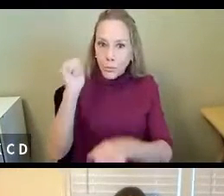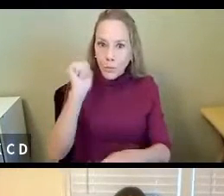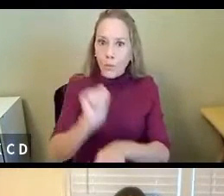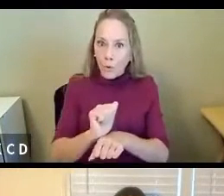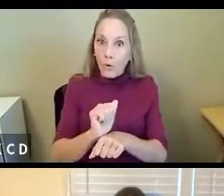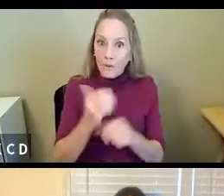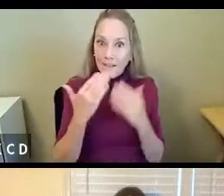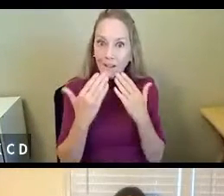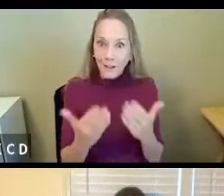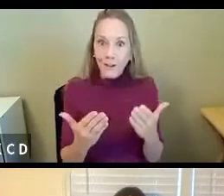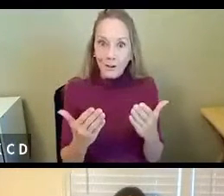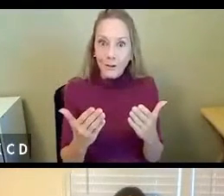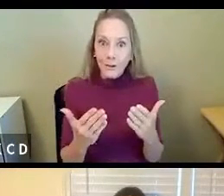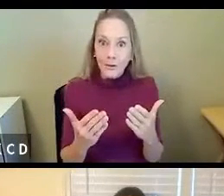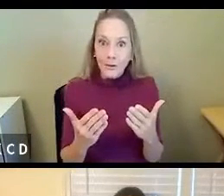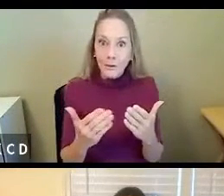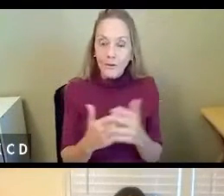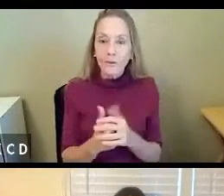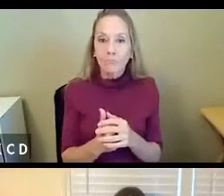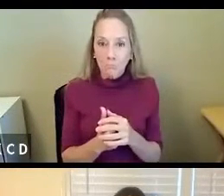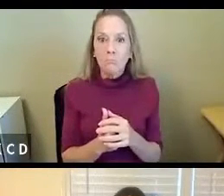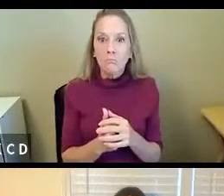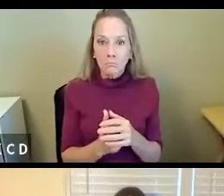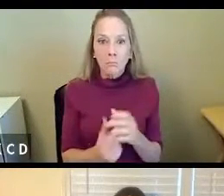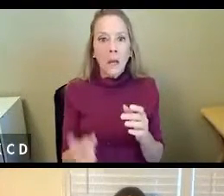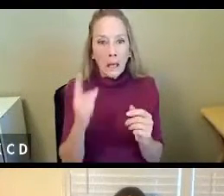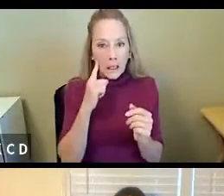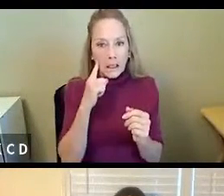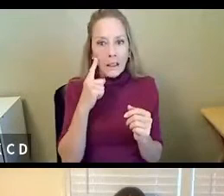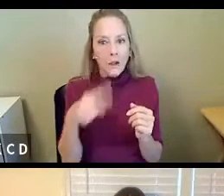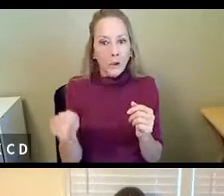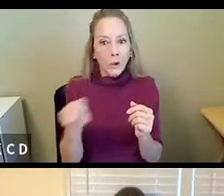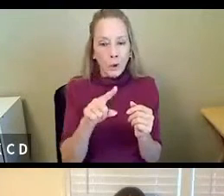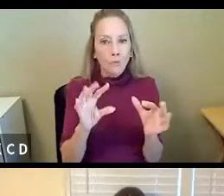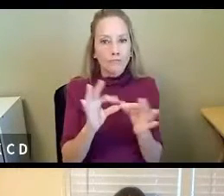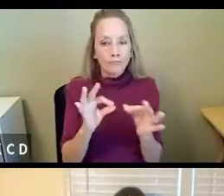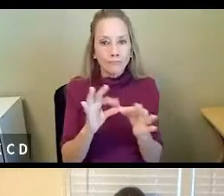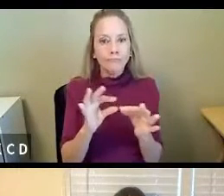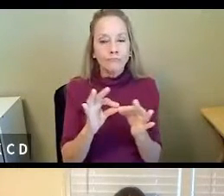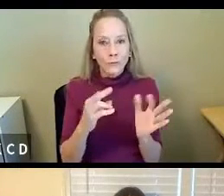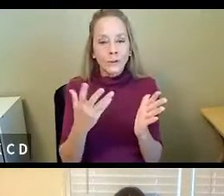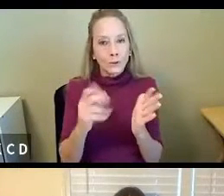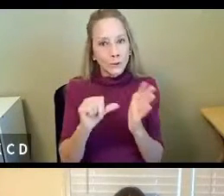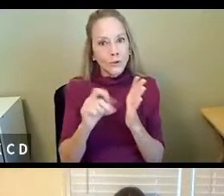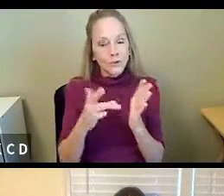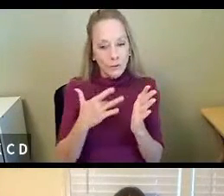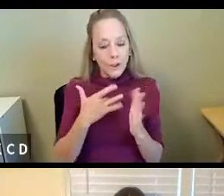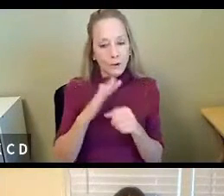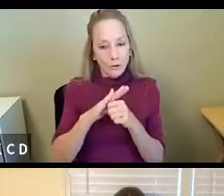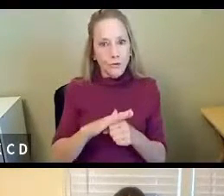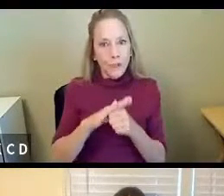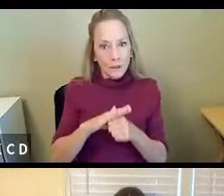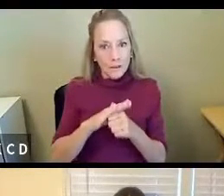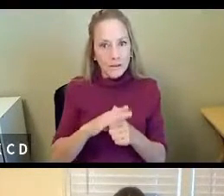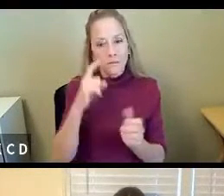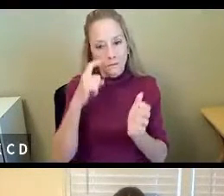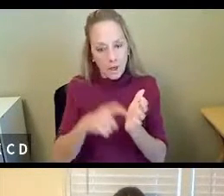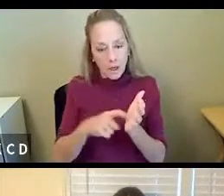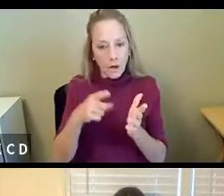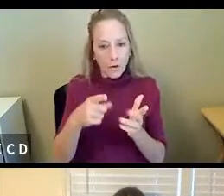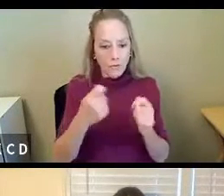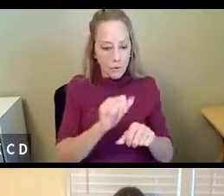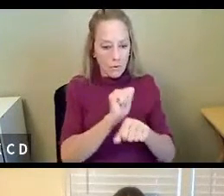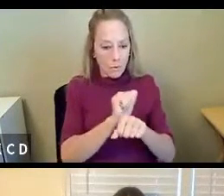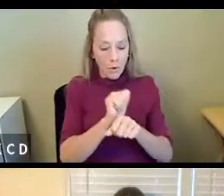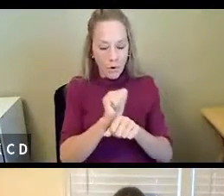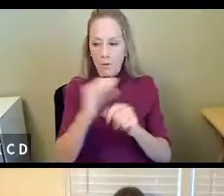you. I hear the stress in your voices and recognize the position you're in and see that you work to balance the needs of